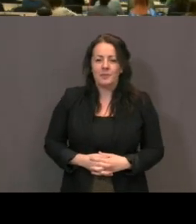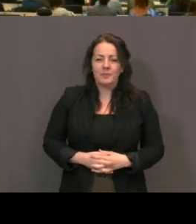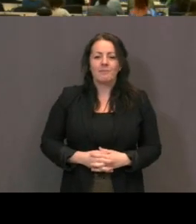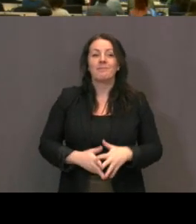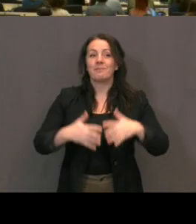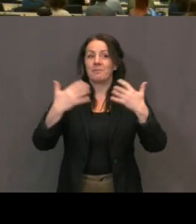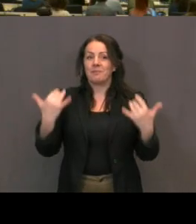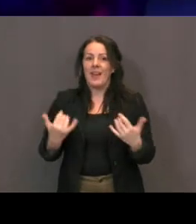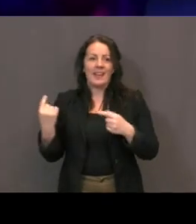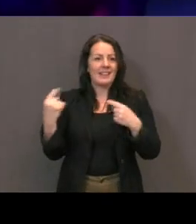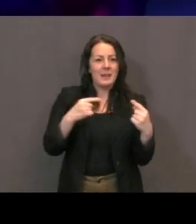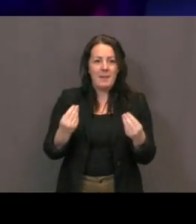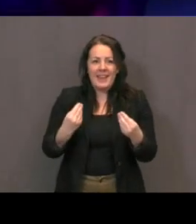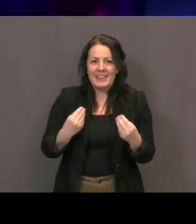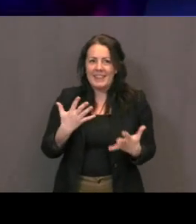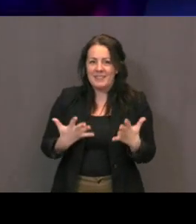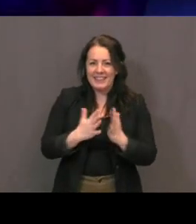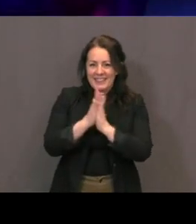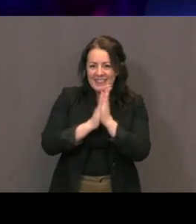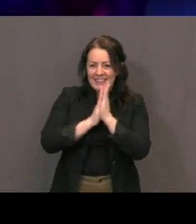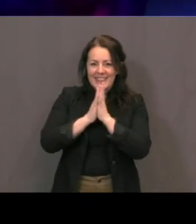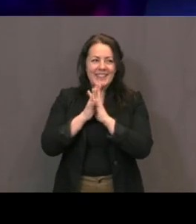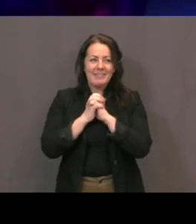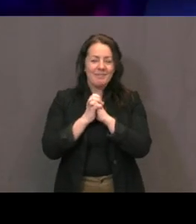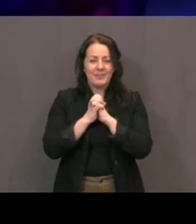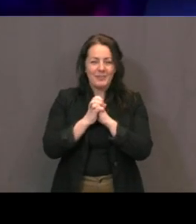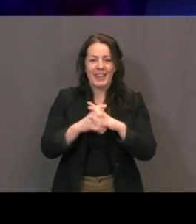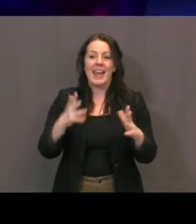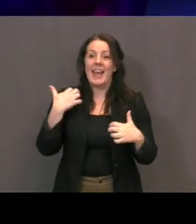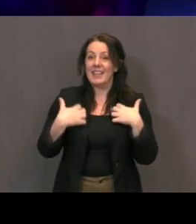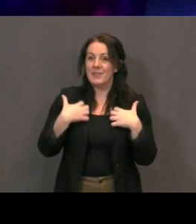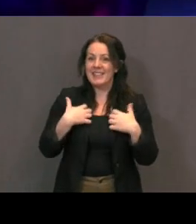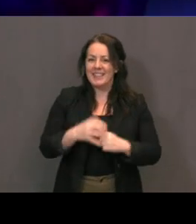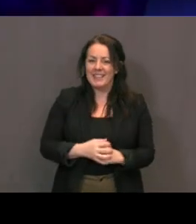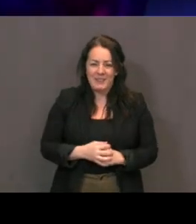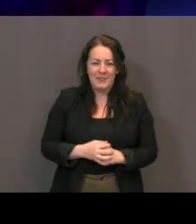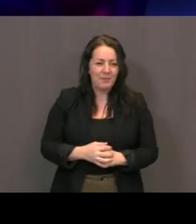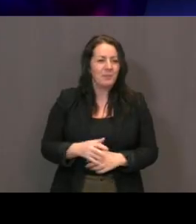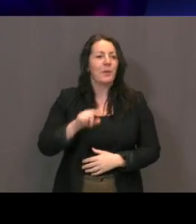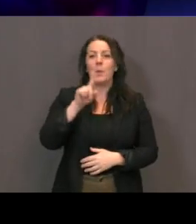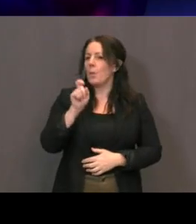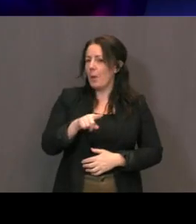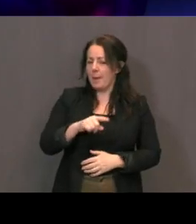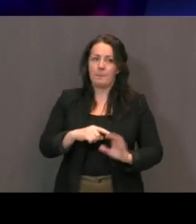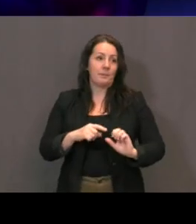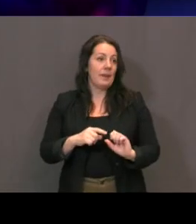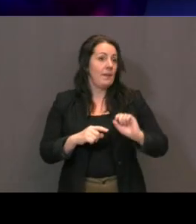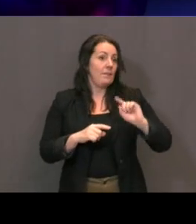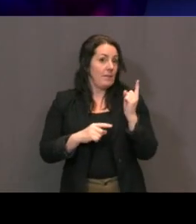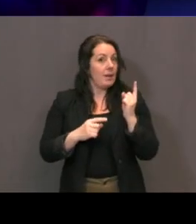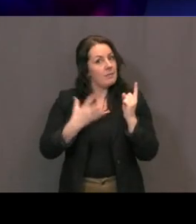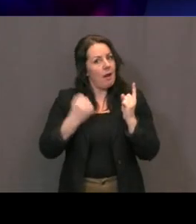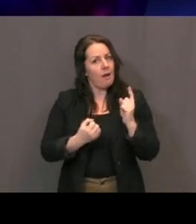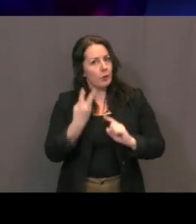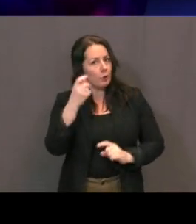Now, this debate is exciting, first of all, because of the caliber of the two speakers who are connected remotely and will be